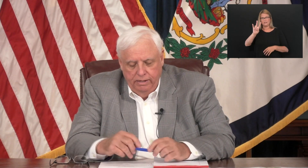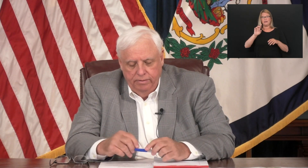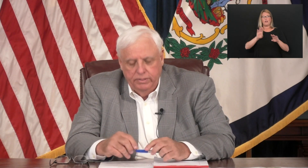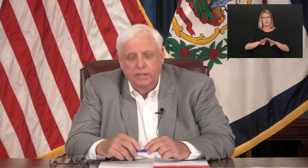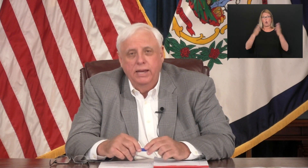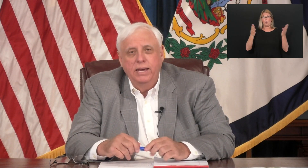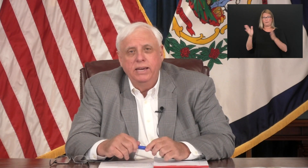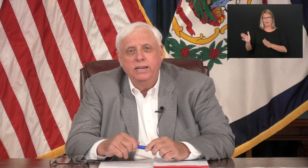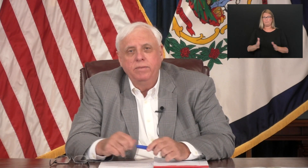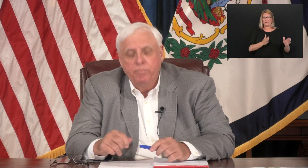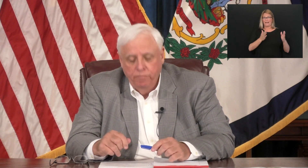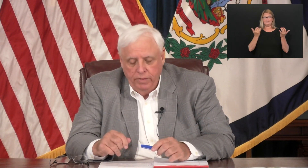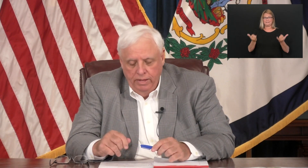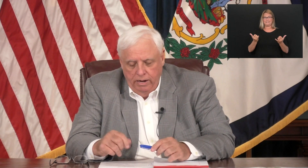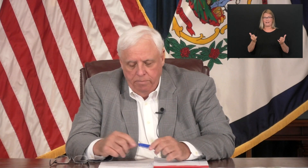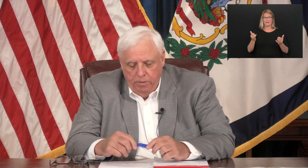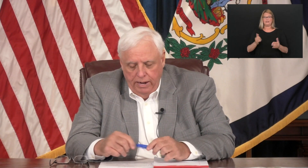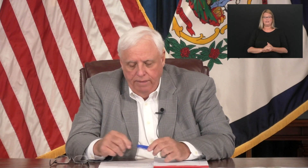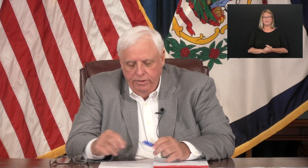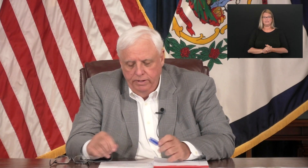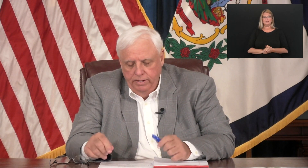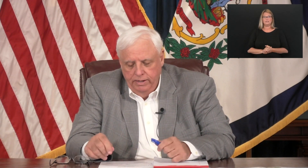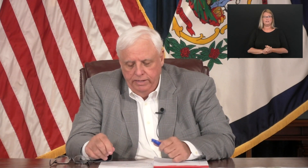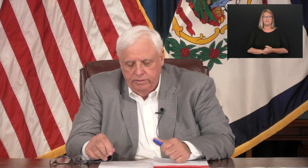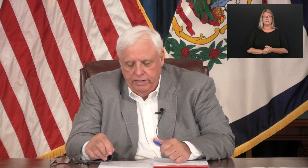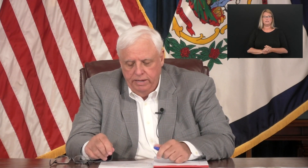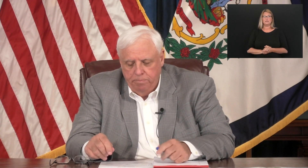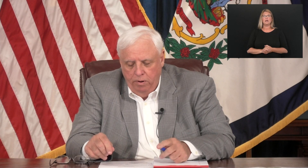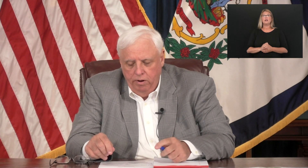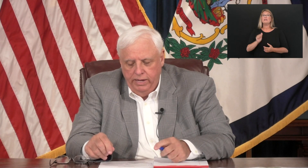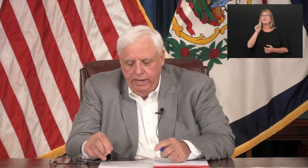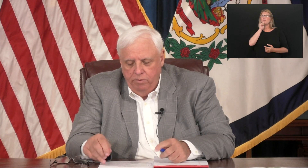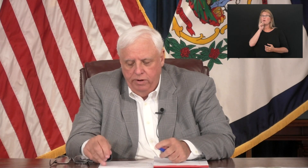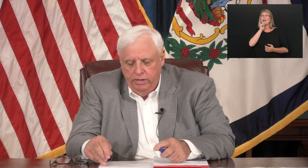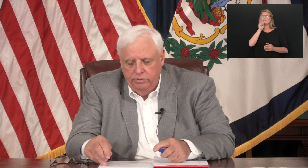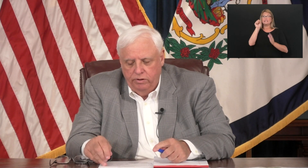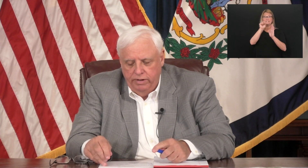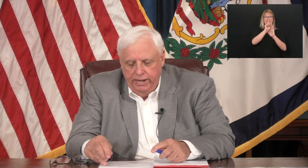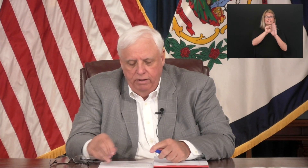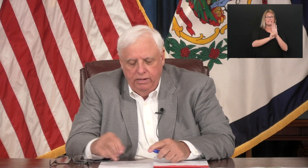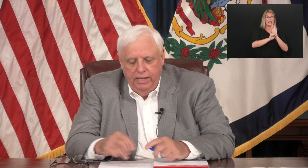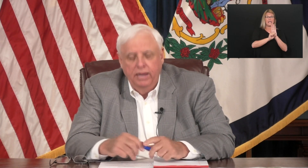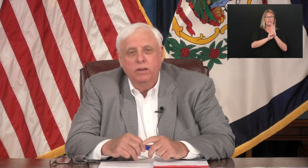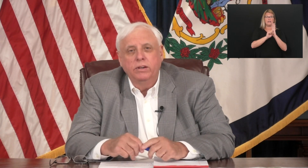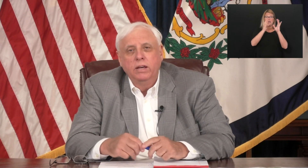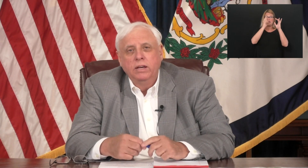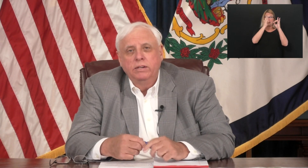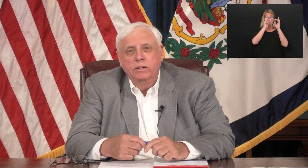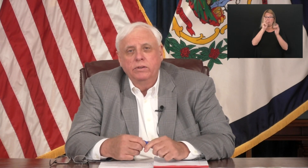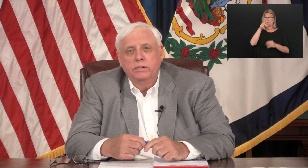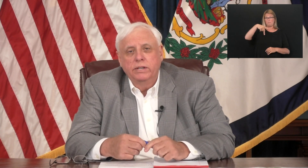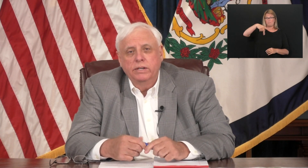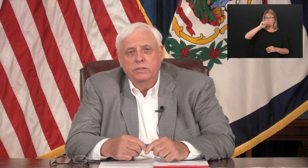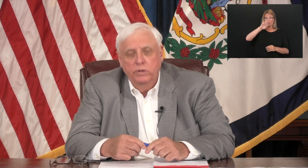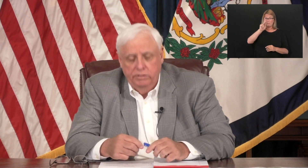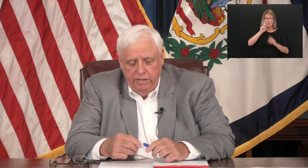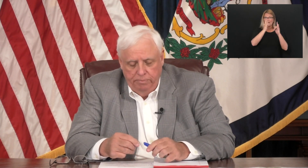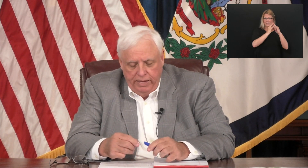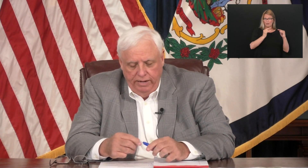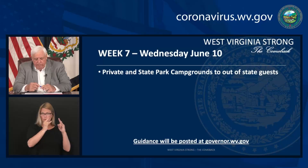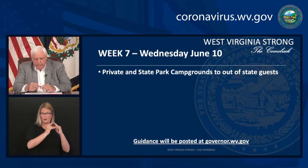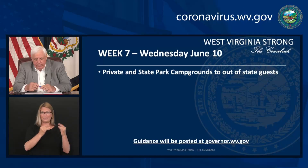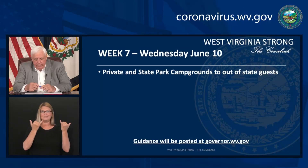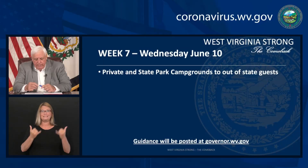plan. Today, our private and state park campgrounds are now allowed to